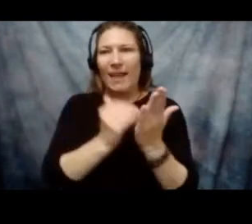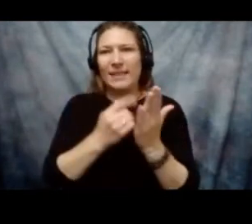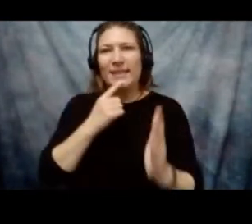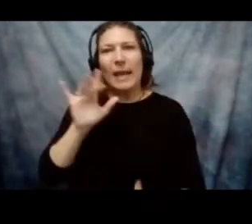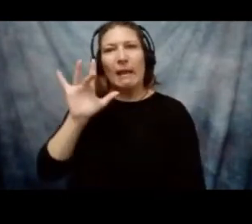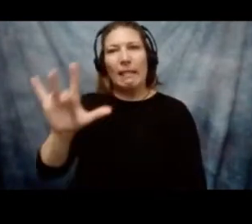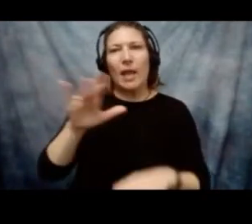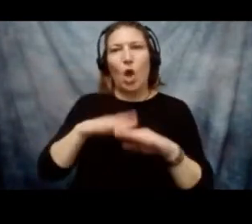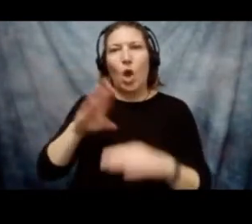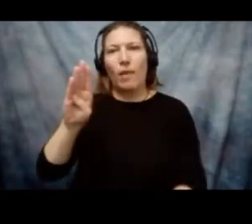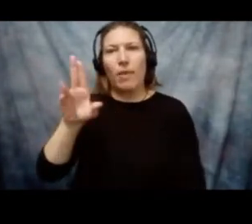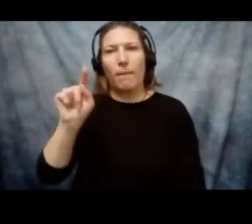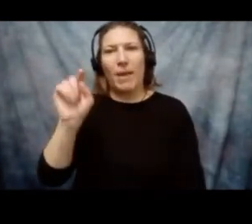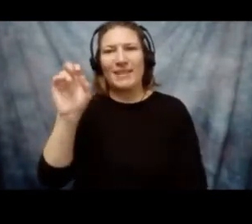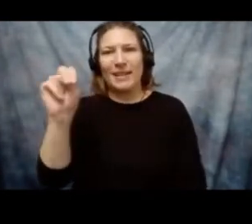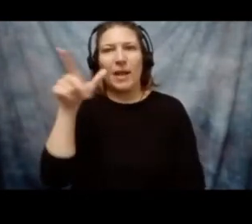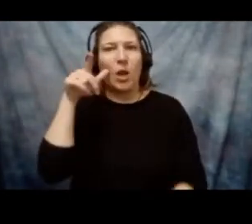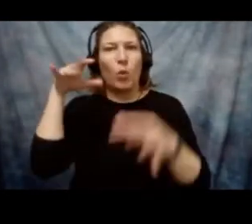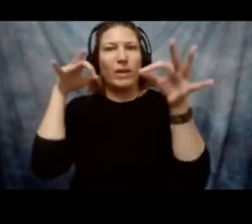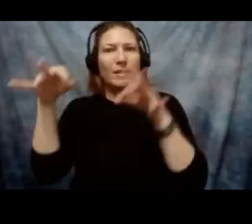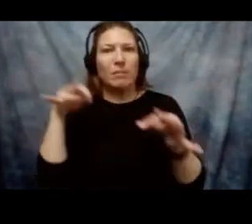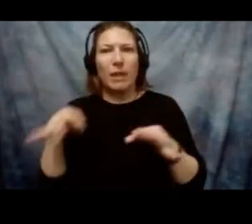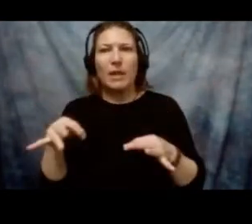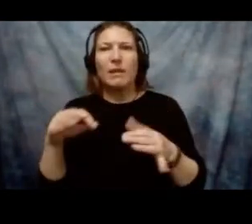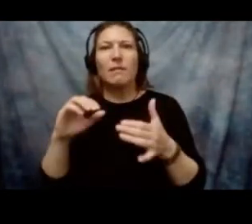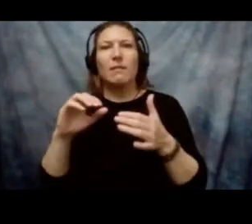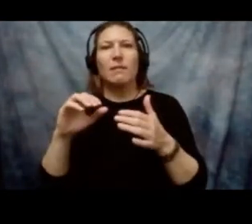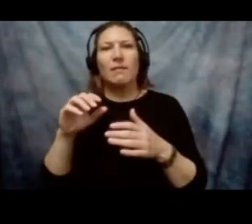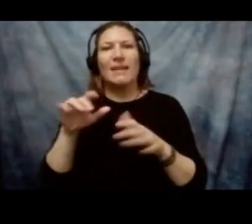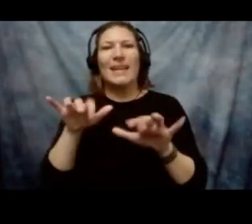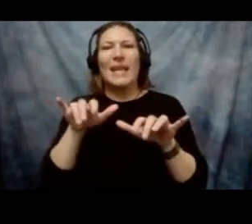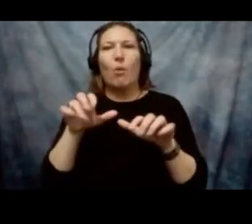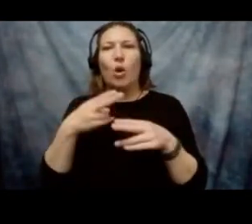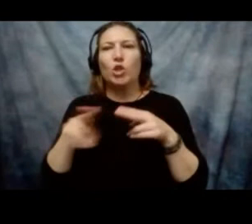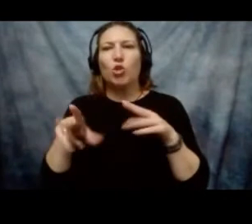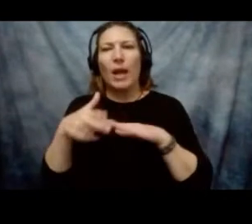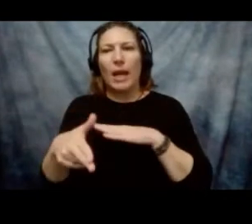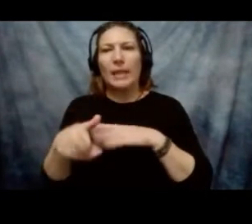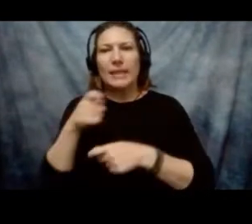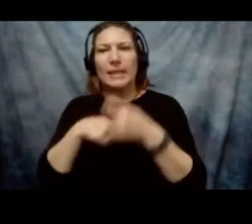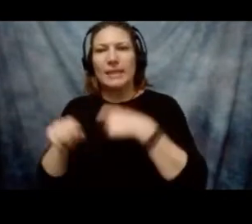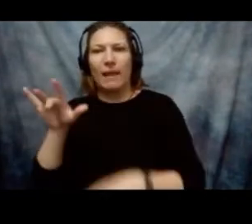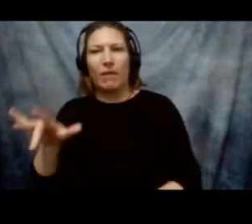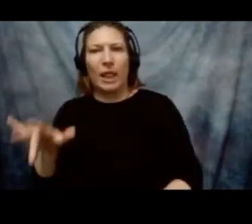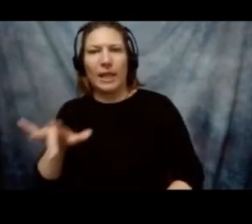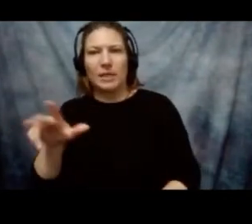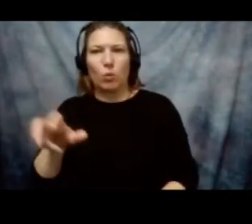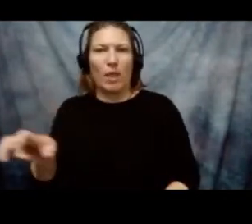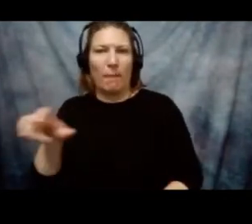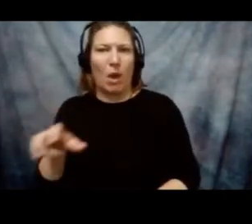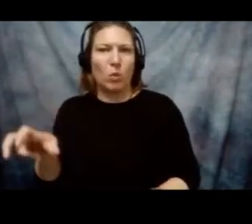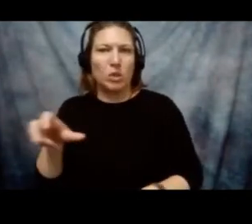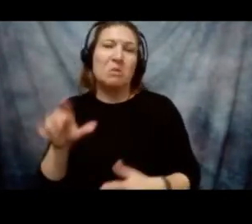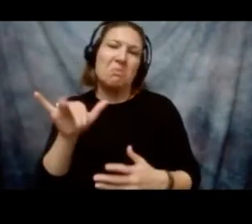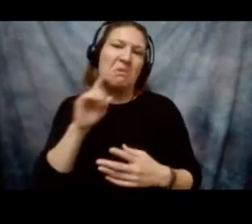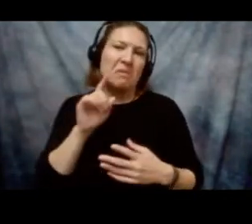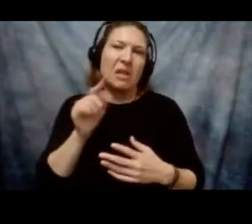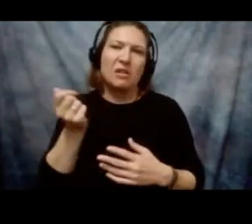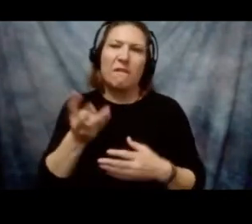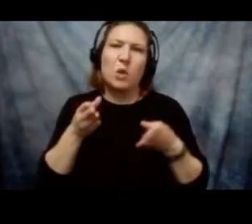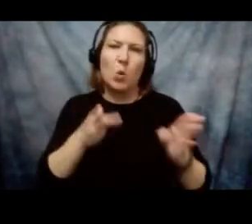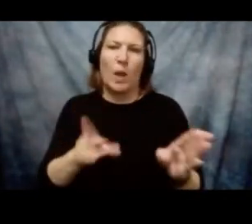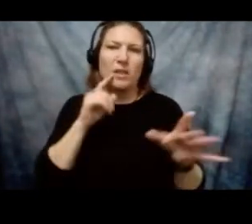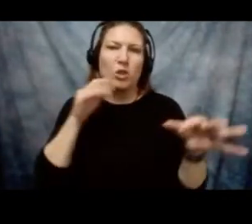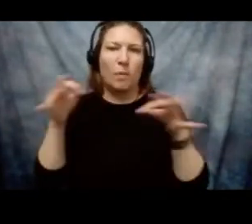keyboard shortcuts instead of as clicks. So those are a couple of ways that you can manage that dynamic. Now, I also want to say a